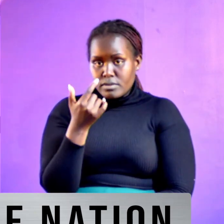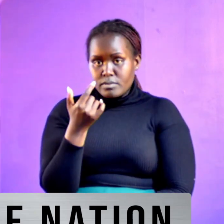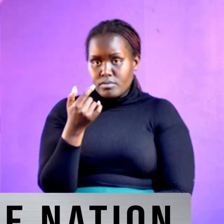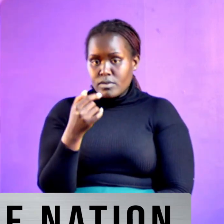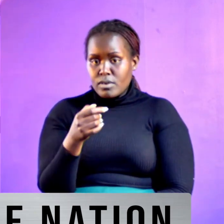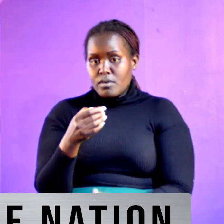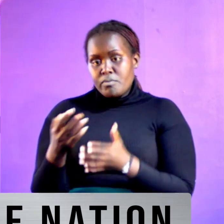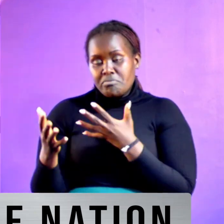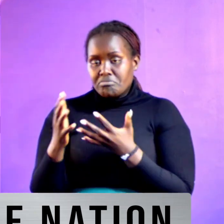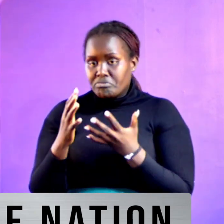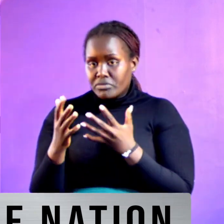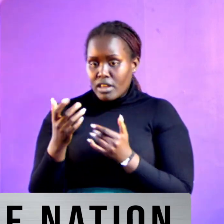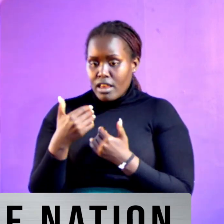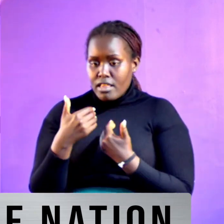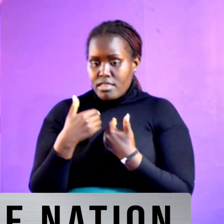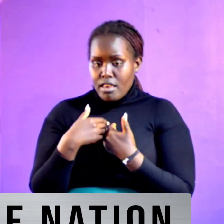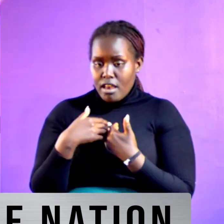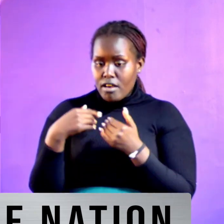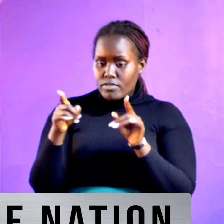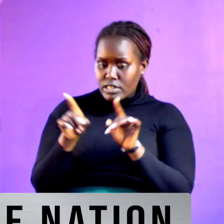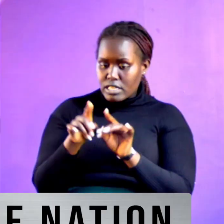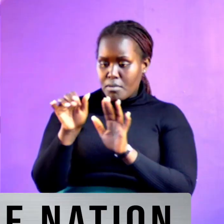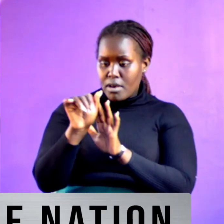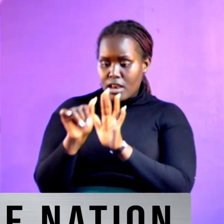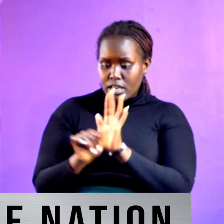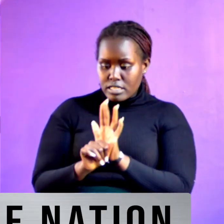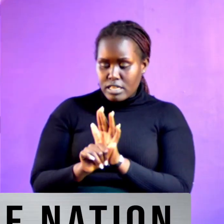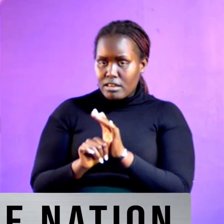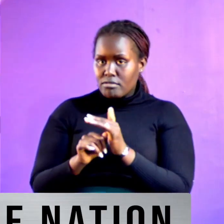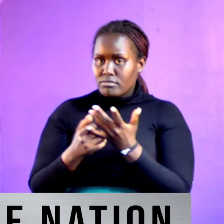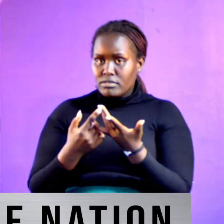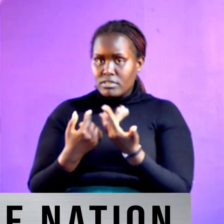they seem to have a consolidated agenda, unlike the